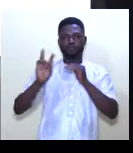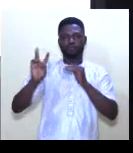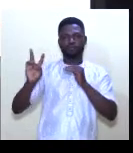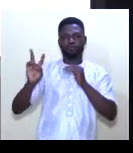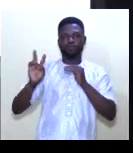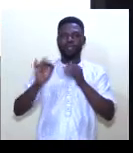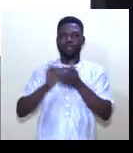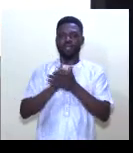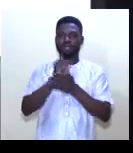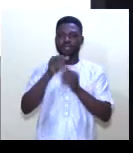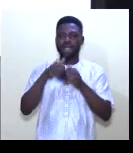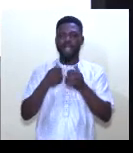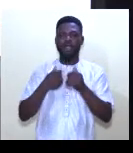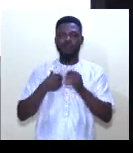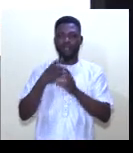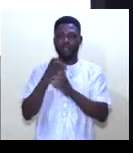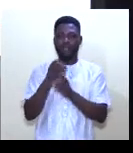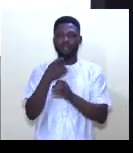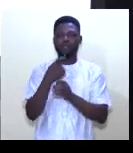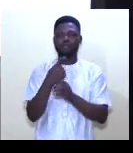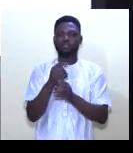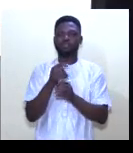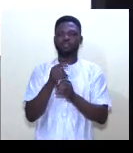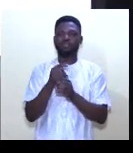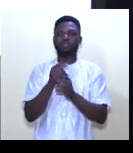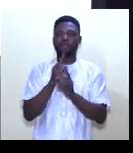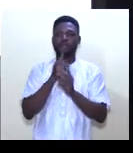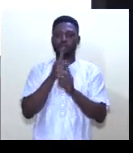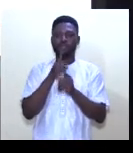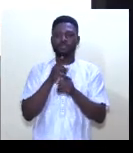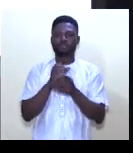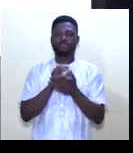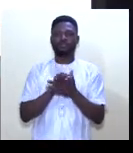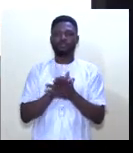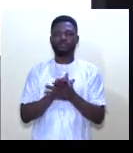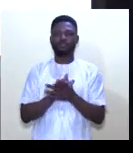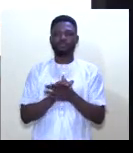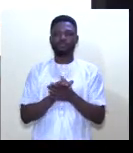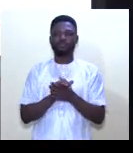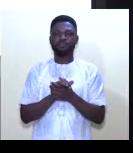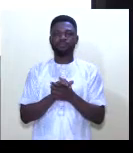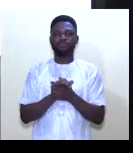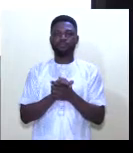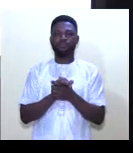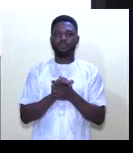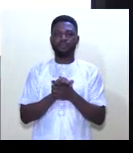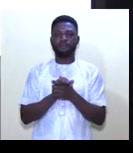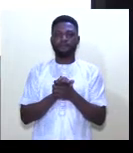all over 1, which is 2. So that's how we got our 2. I believe you got that right.